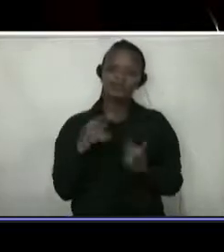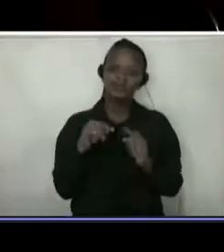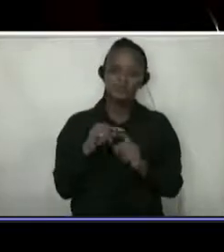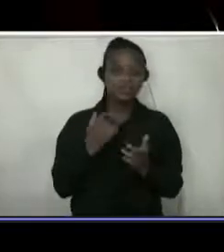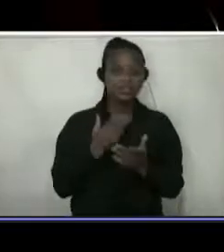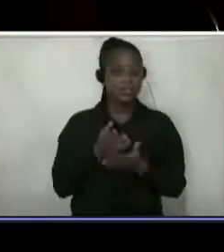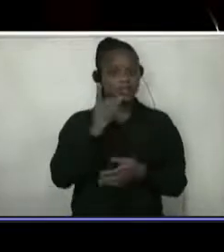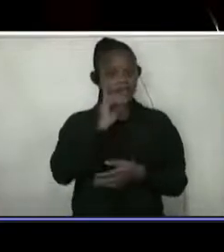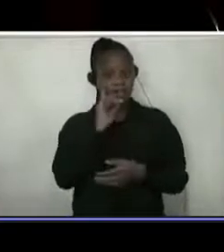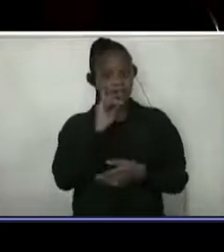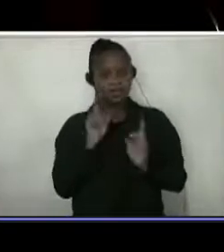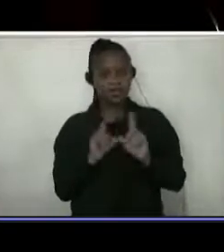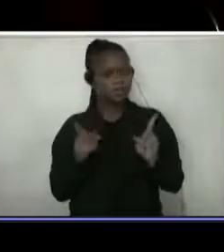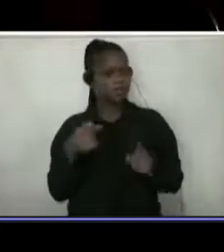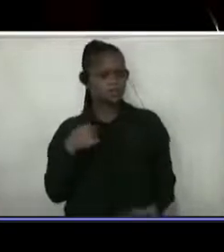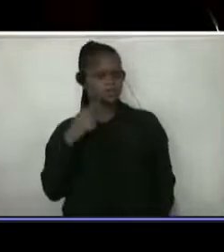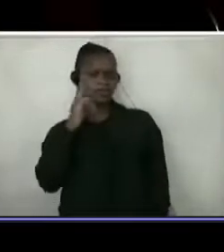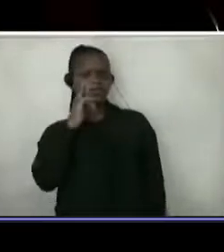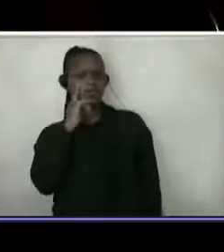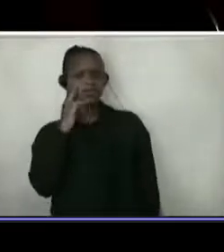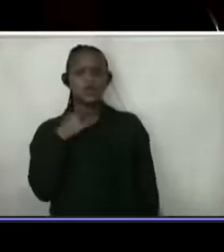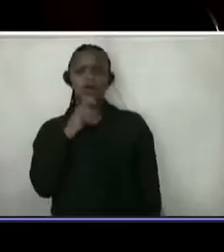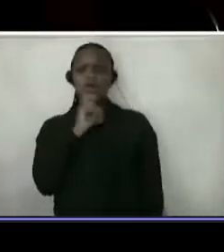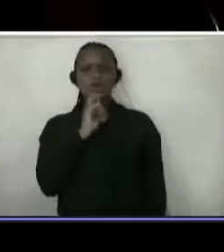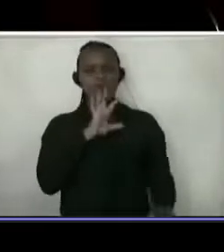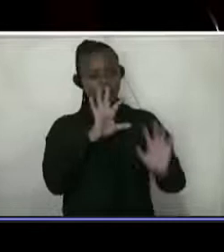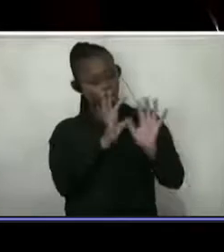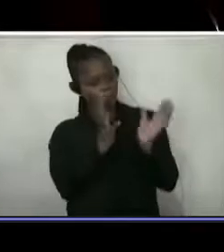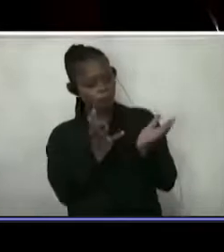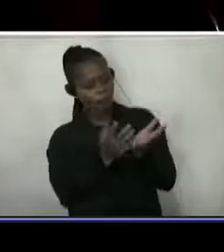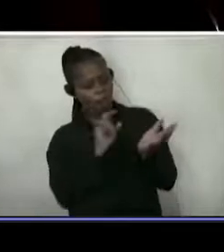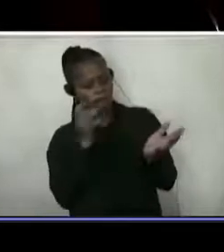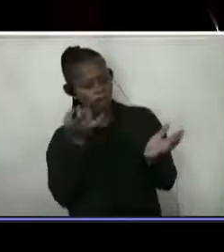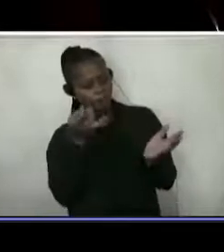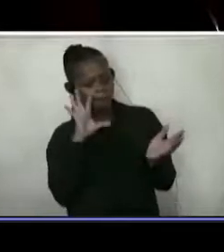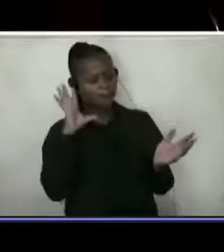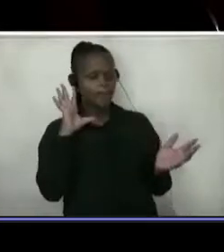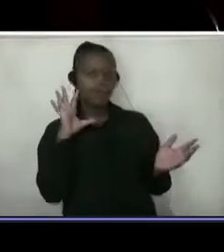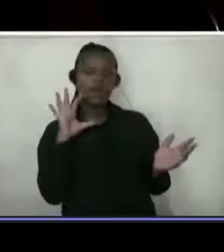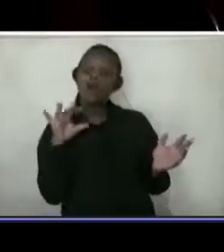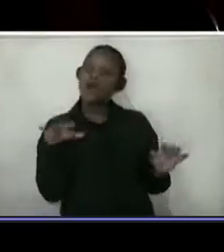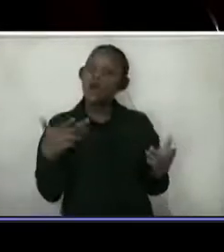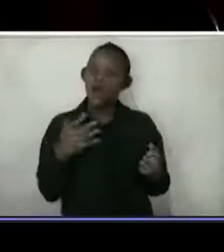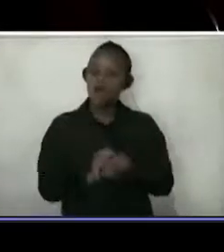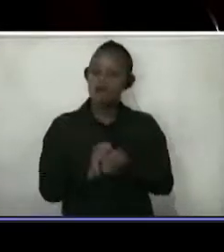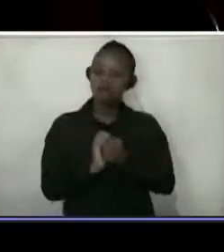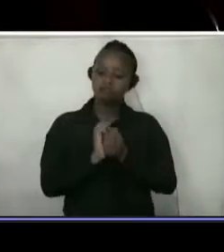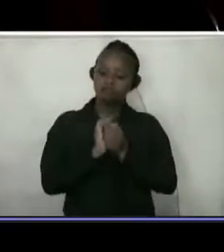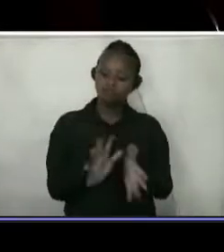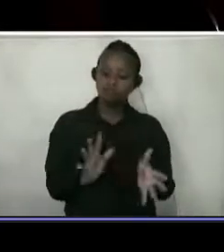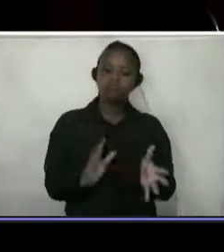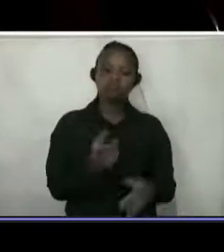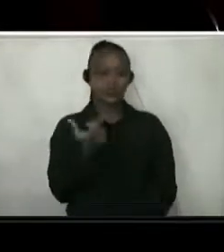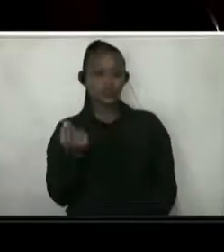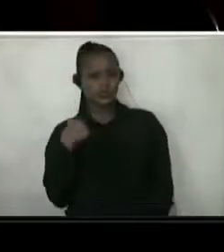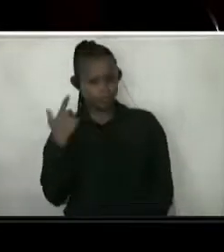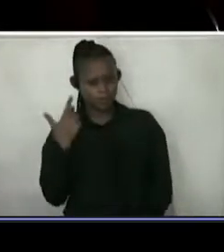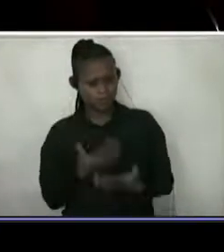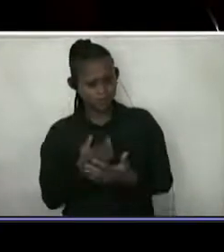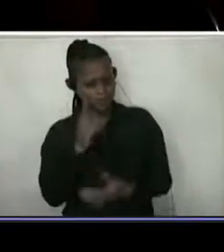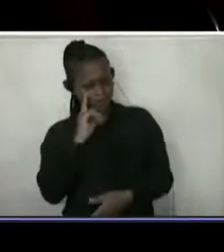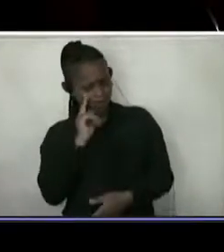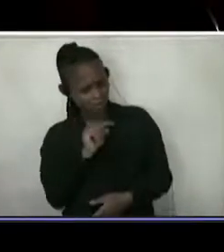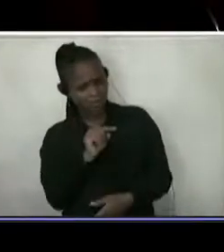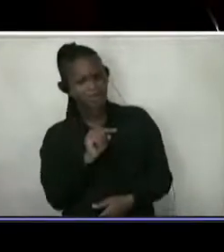a crystal ball or throw the bones to know that coalitions will govern South Africa and coalitions will govern KZN.